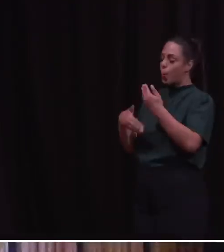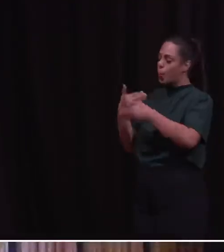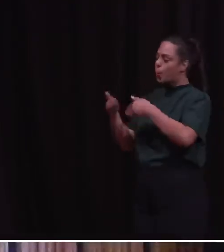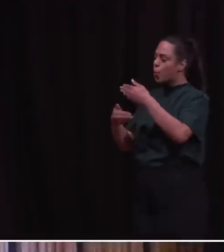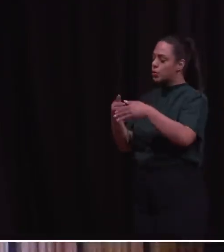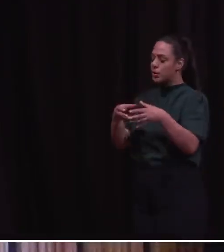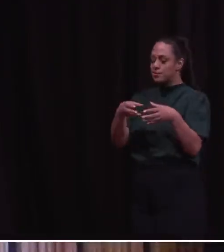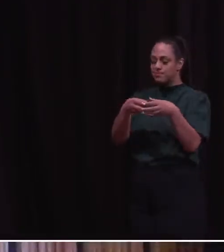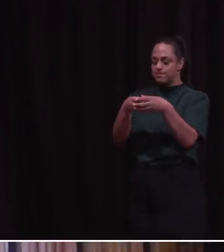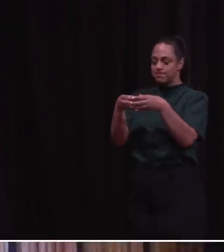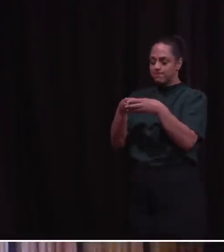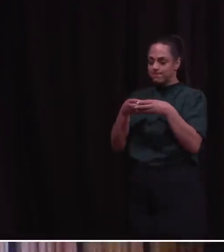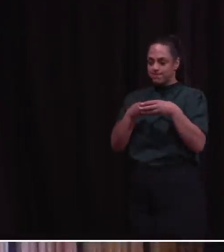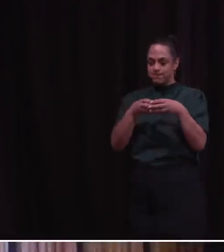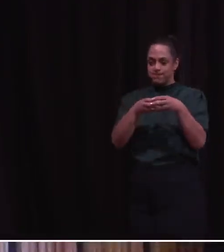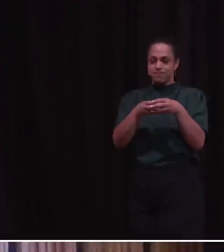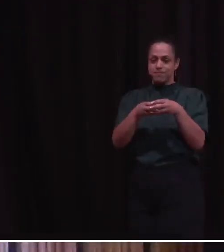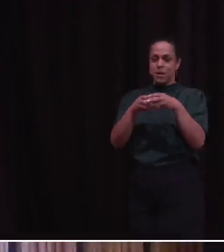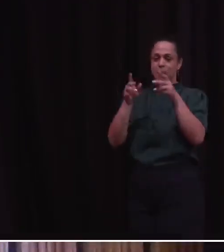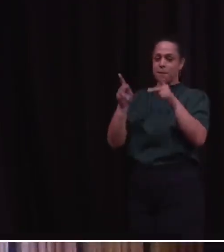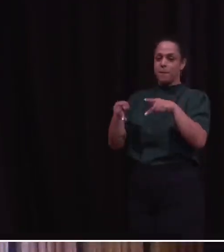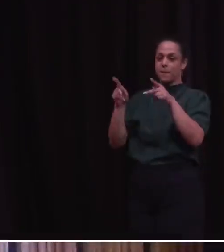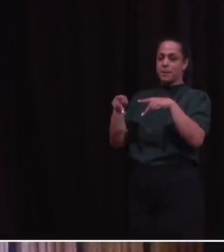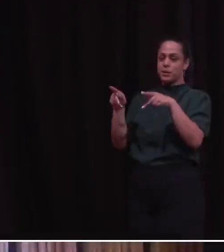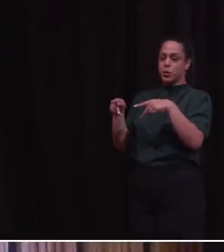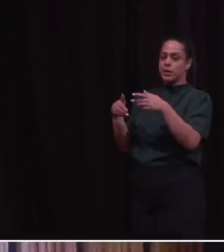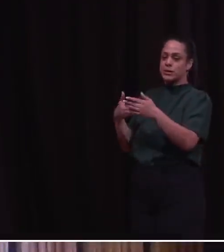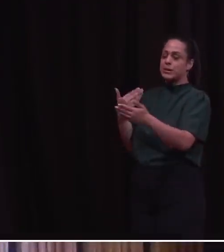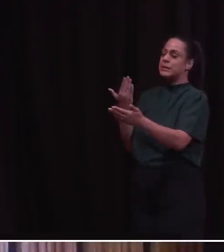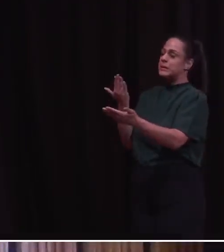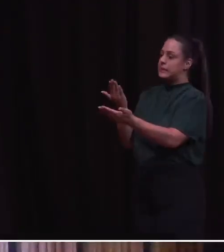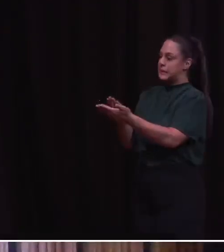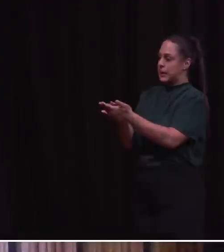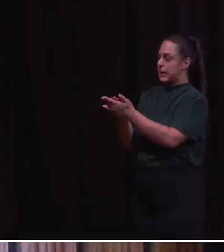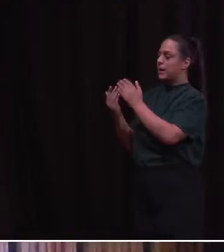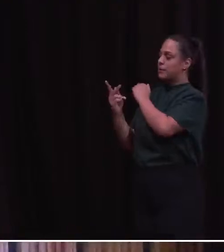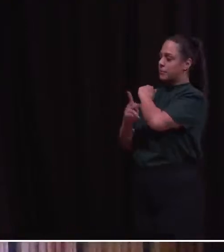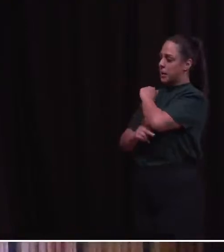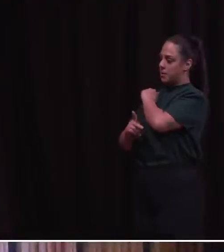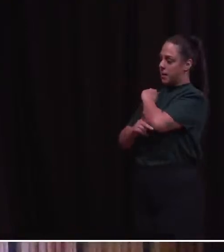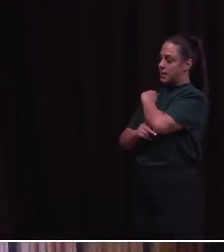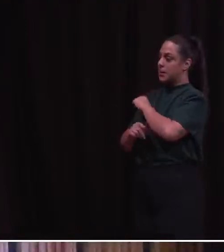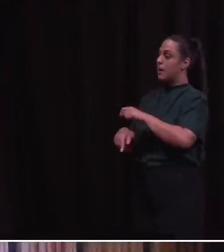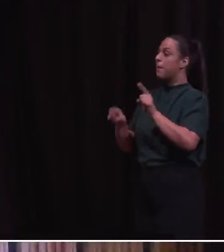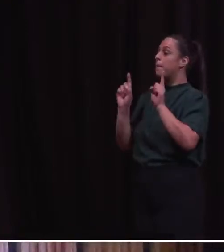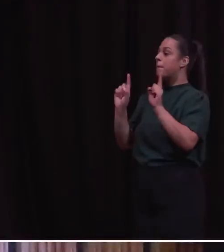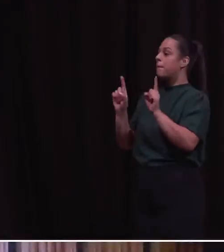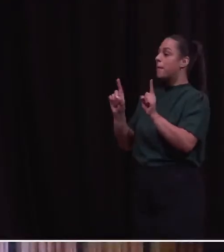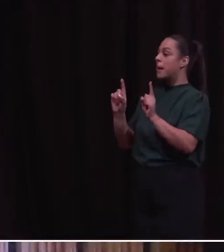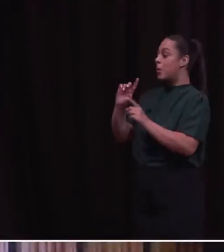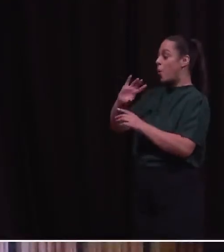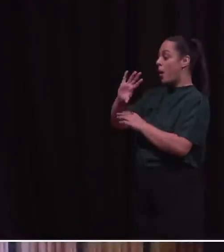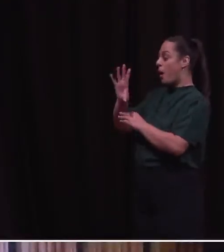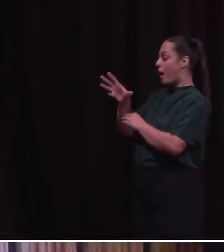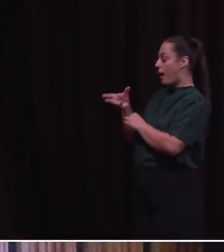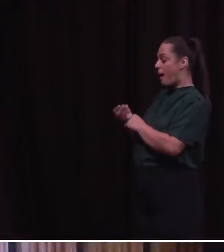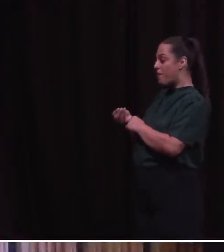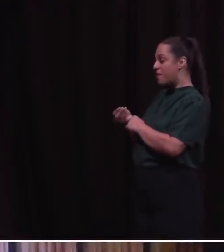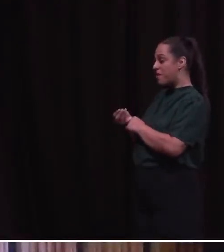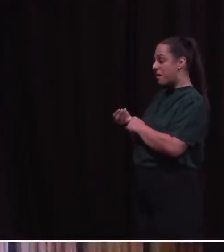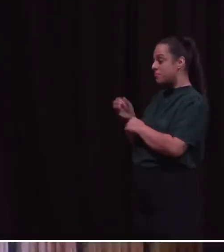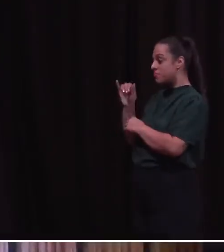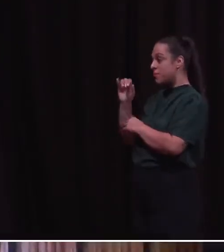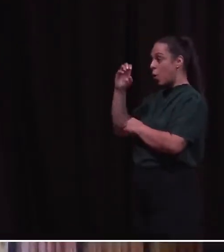country. But colonization in West Africa is not like that. We didn't have white